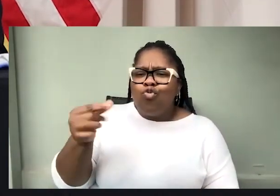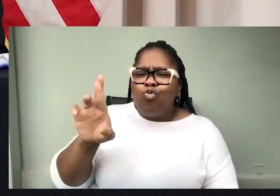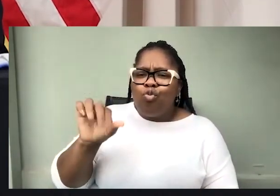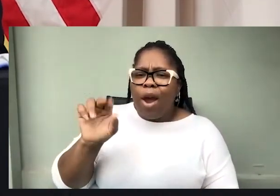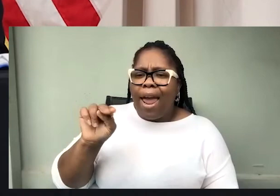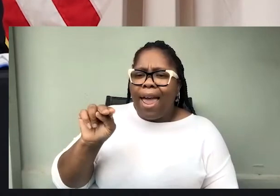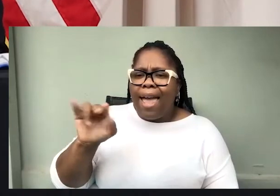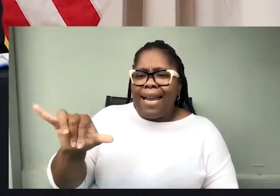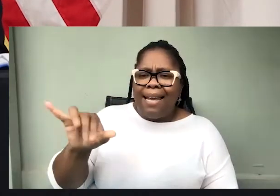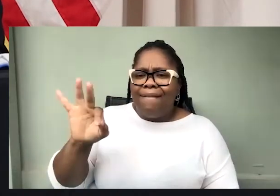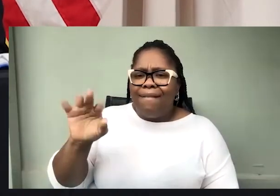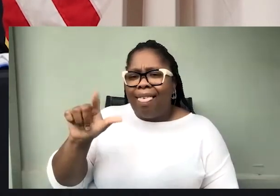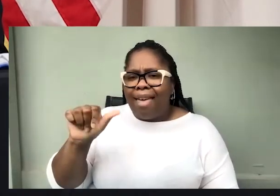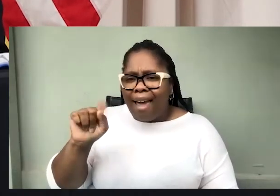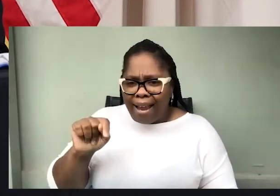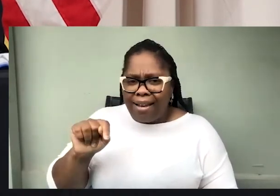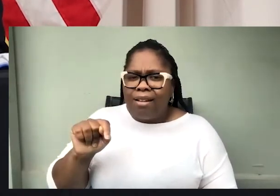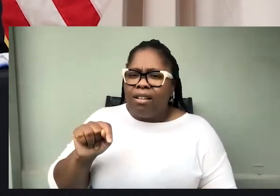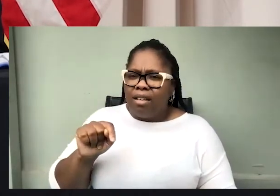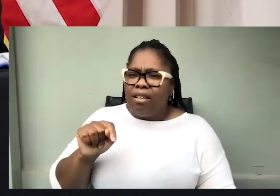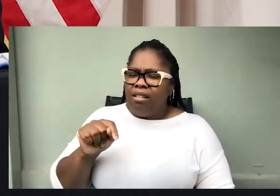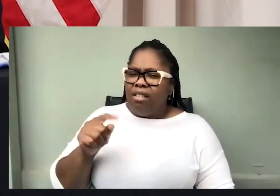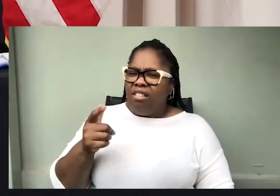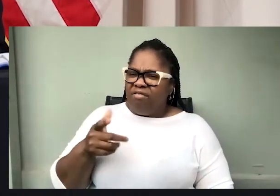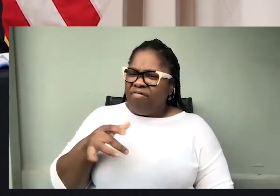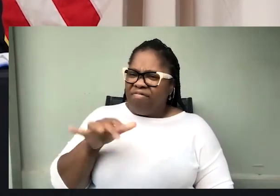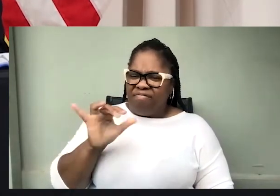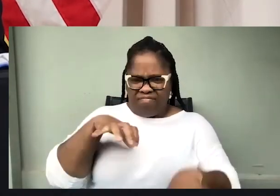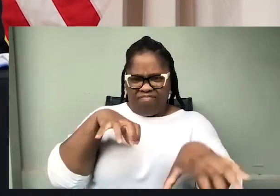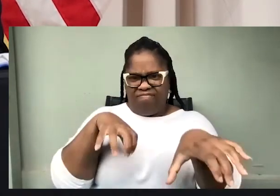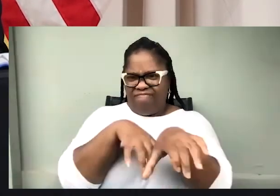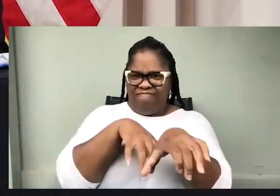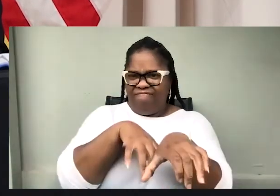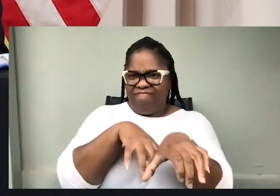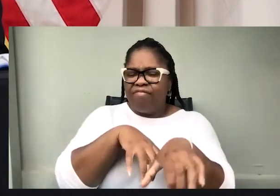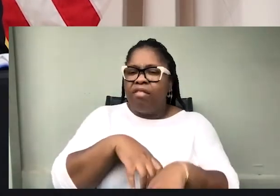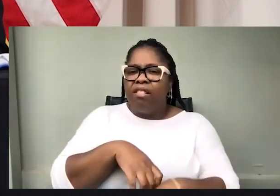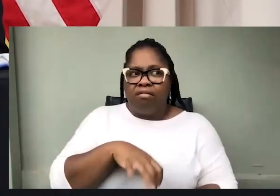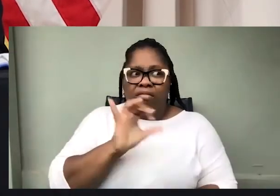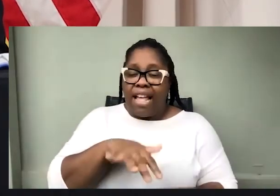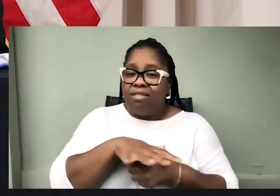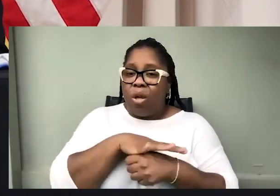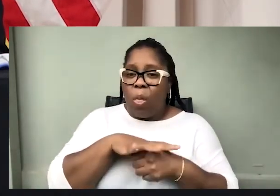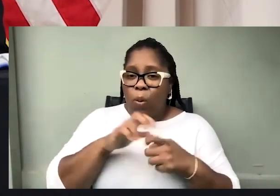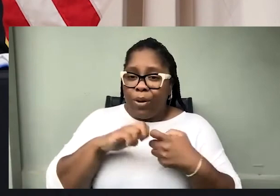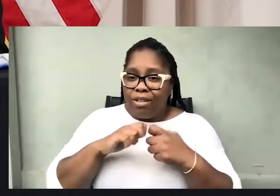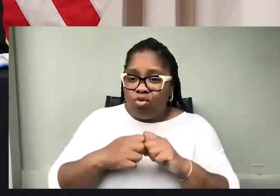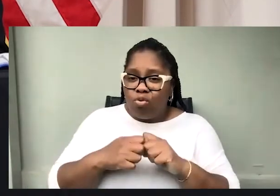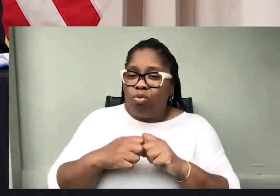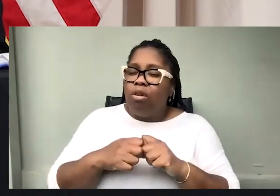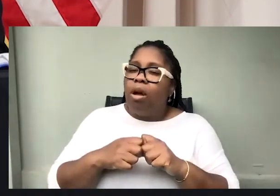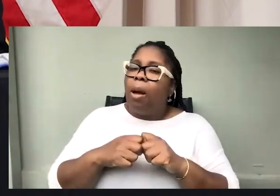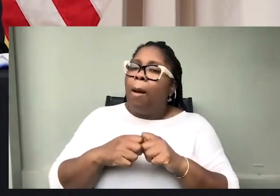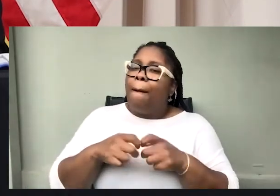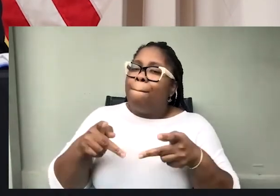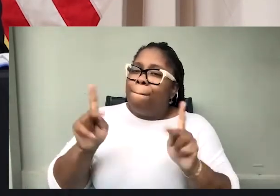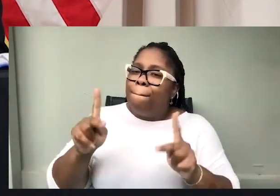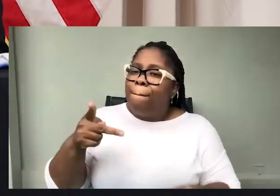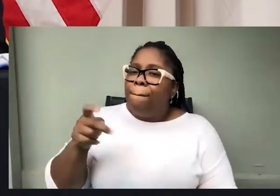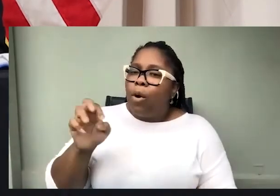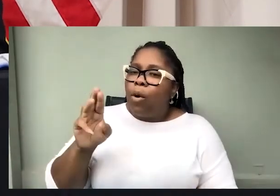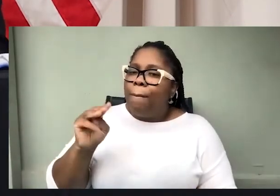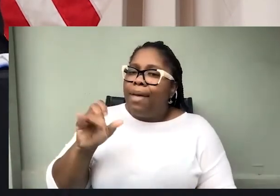the community. That's often a local issue. That's often a local permitting issue as to whether or not we can